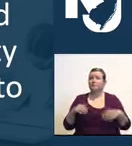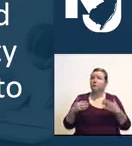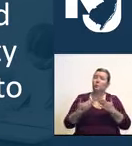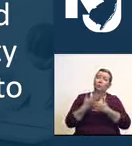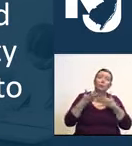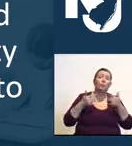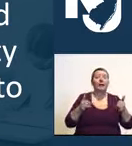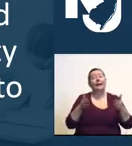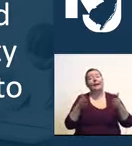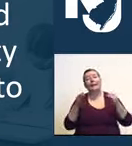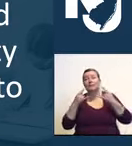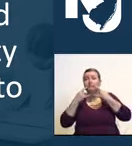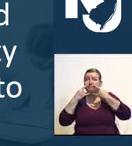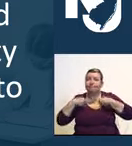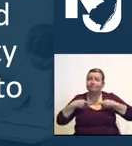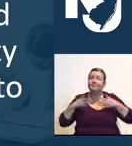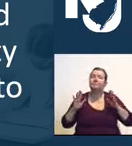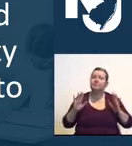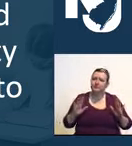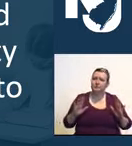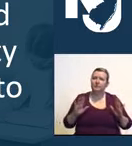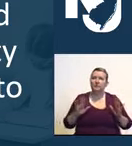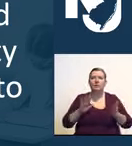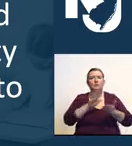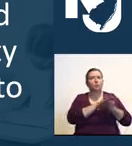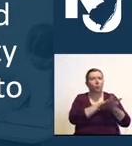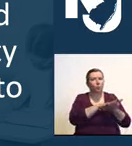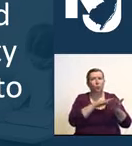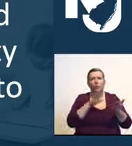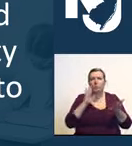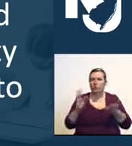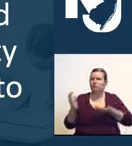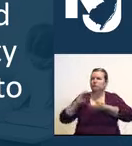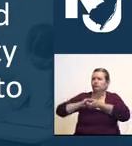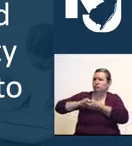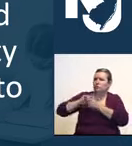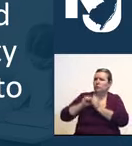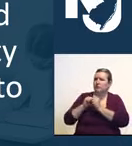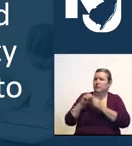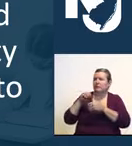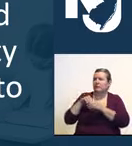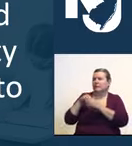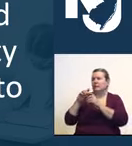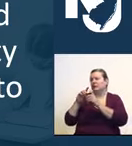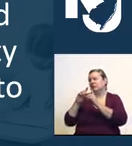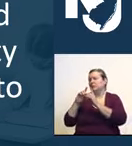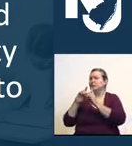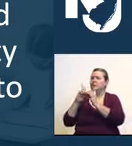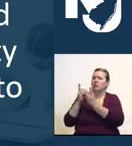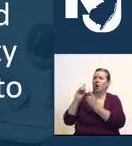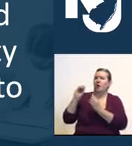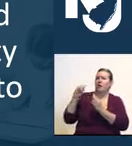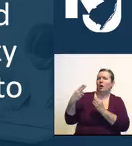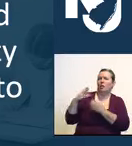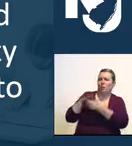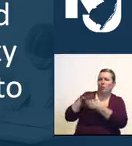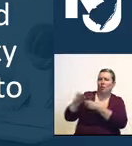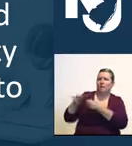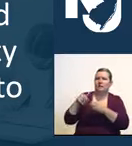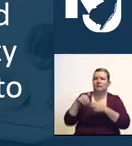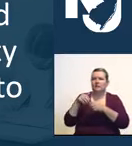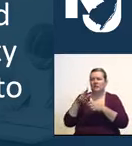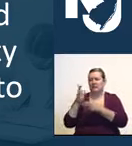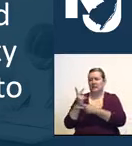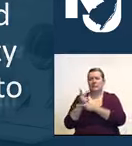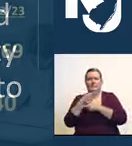together, again, with their own medical personnel and local health officials to maintain safe environments for learning.